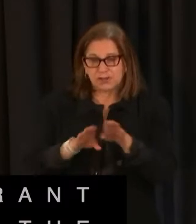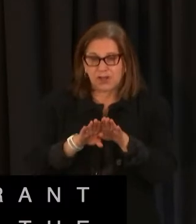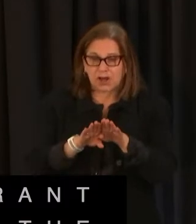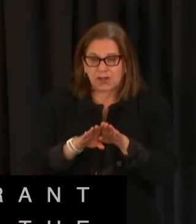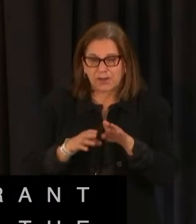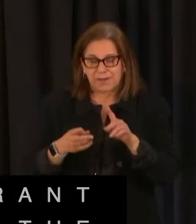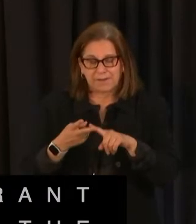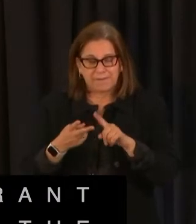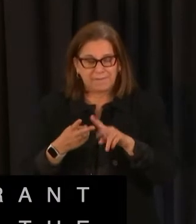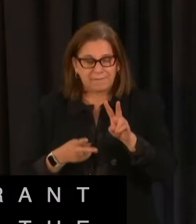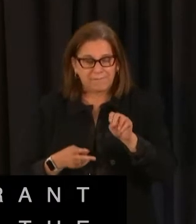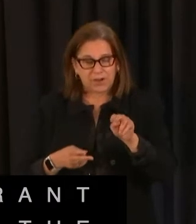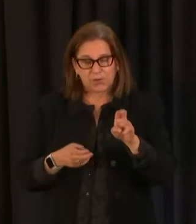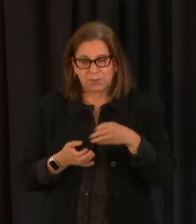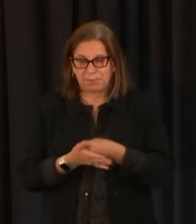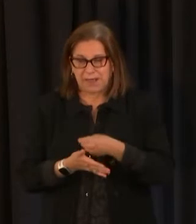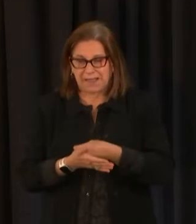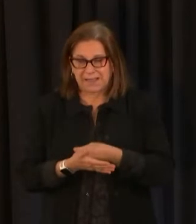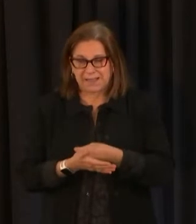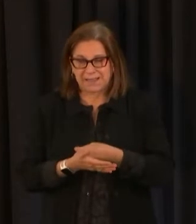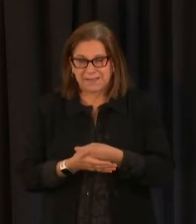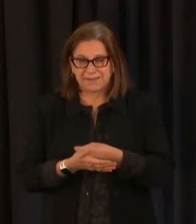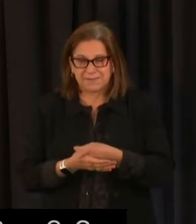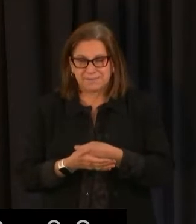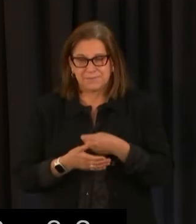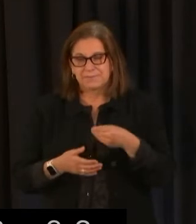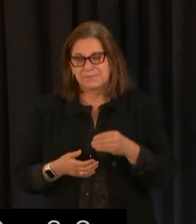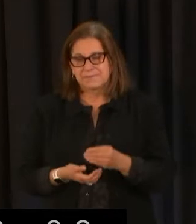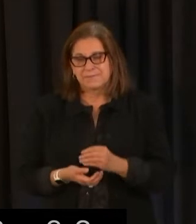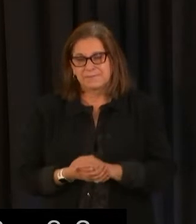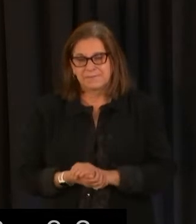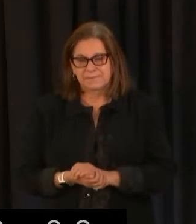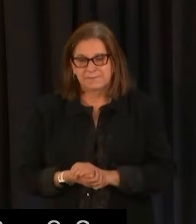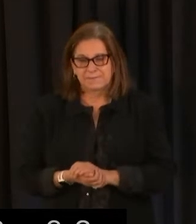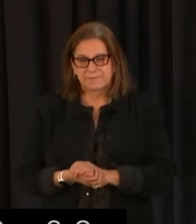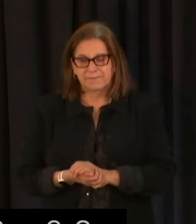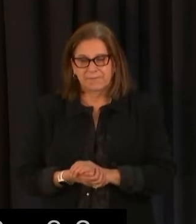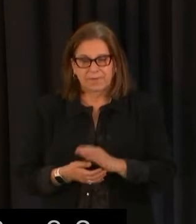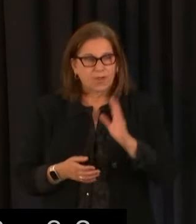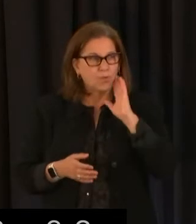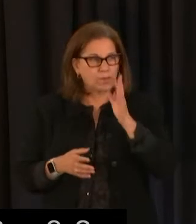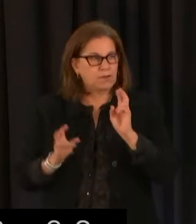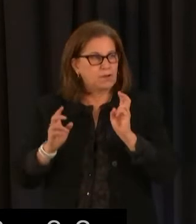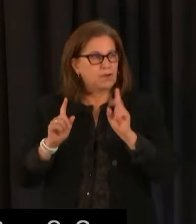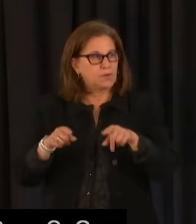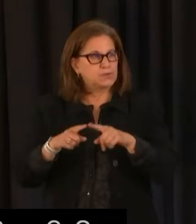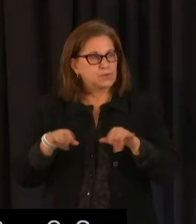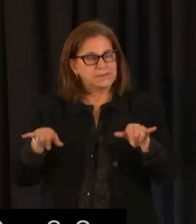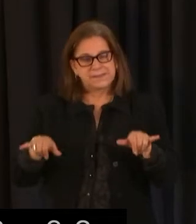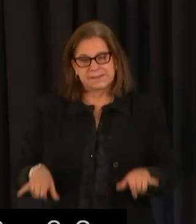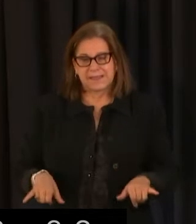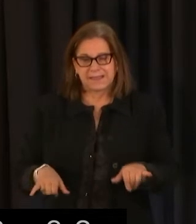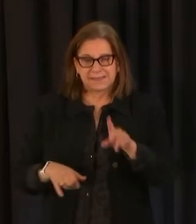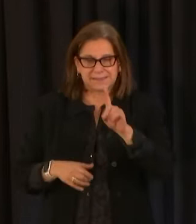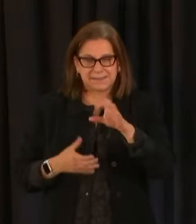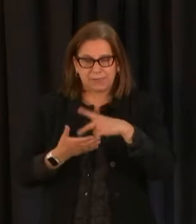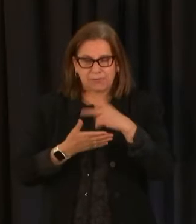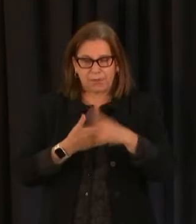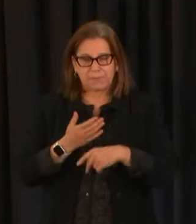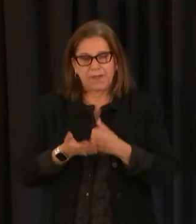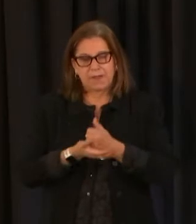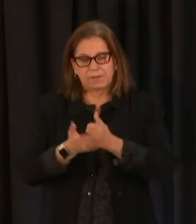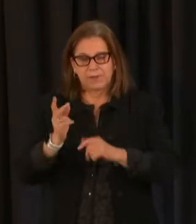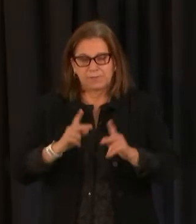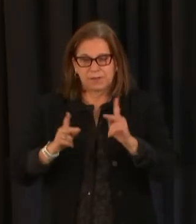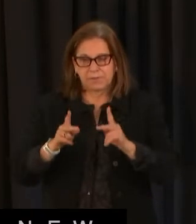lastly, continue to go to Stay DC. This is the district's new emergency rental assistance